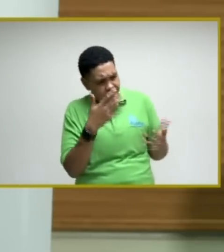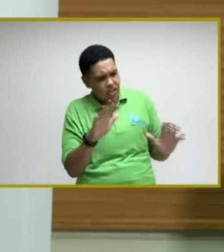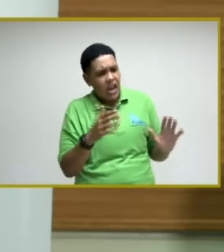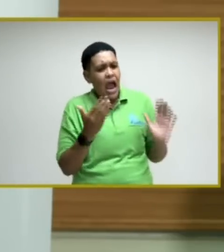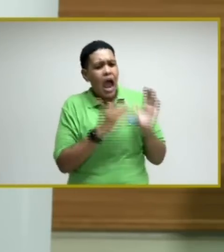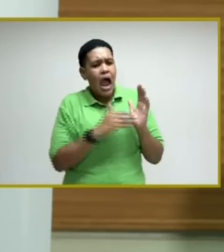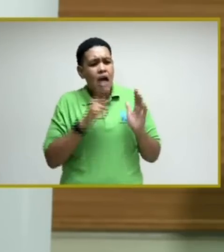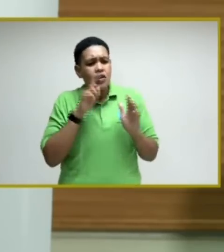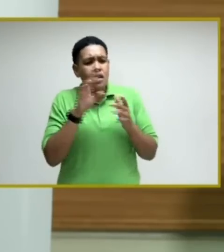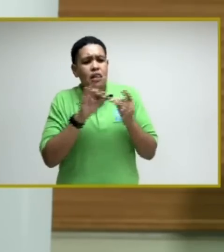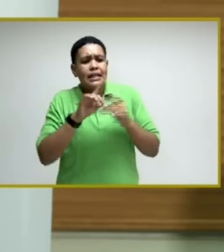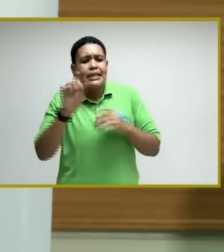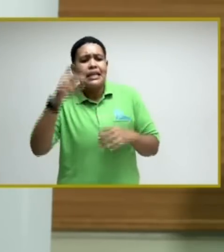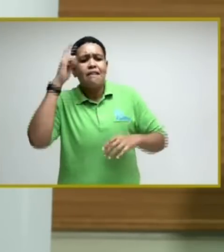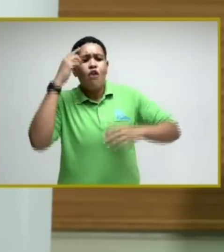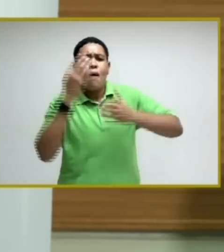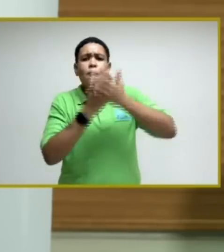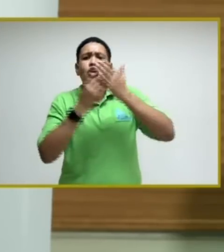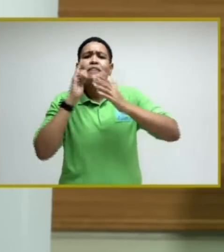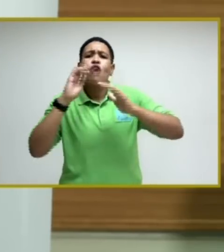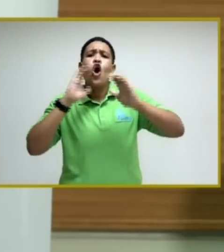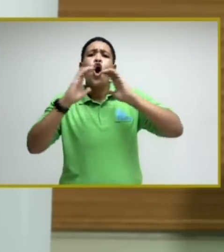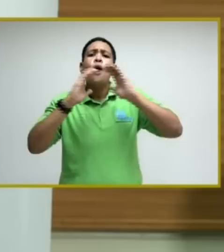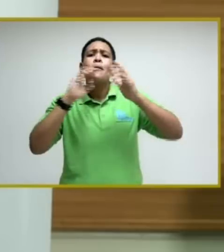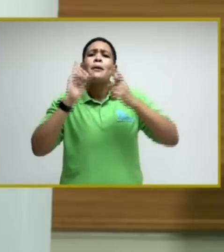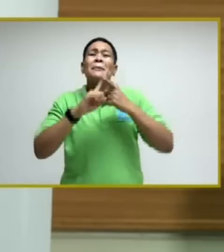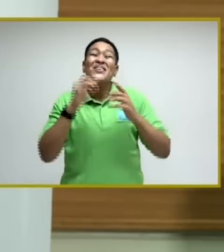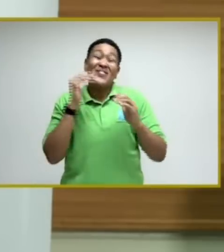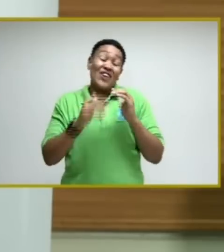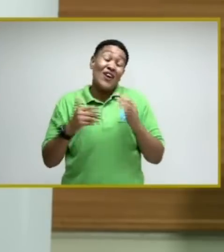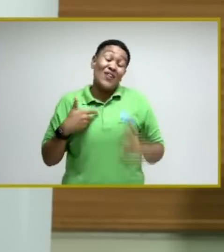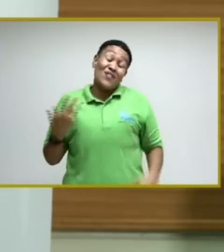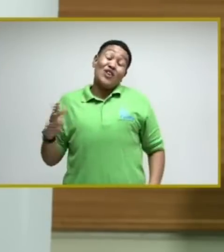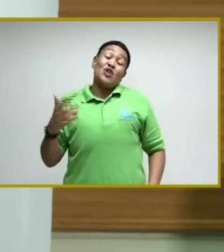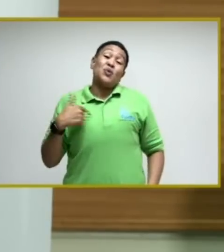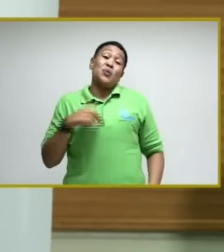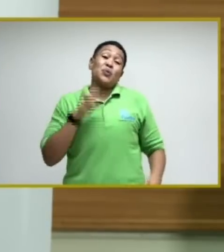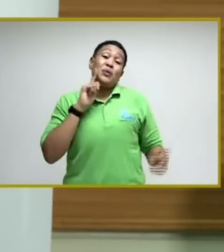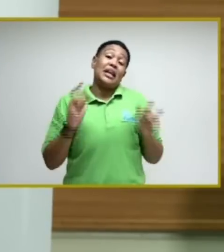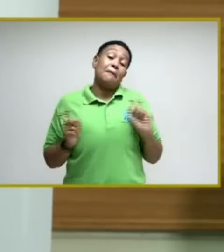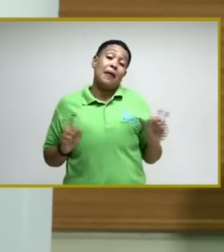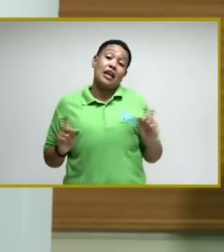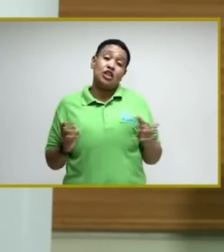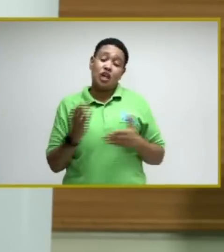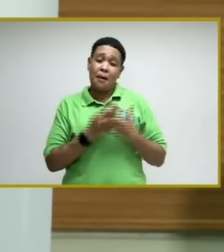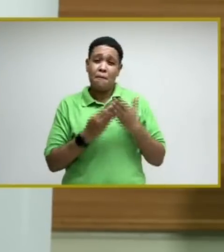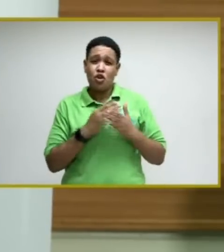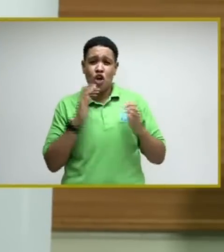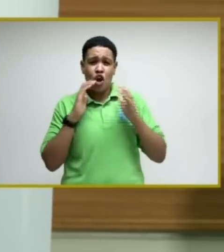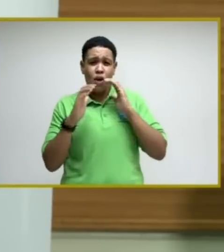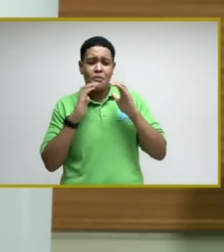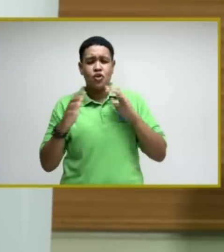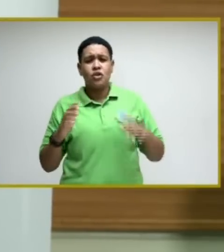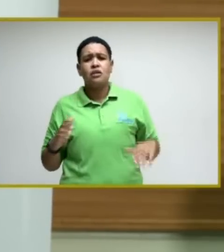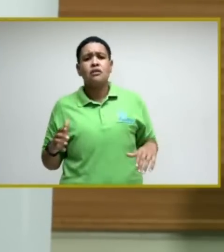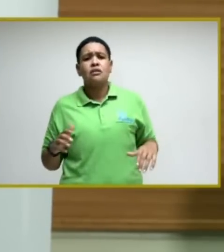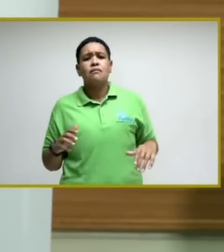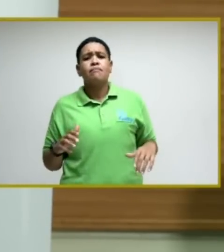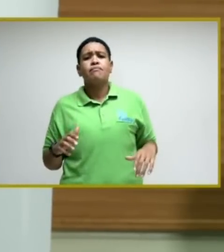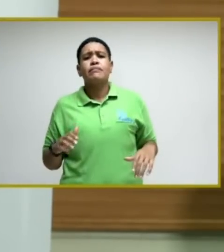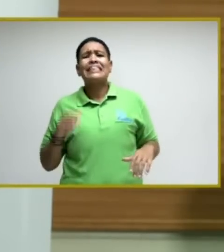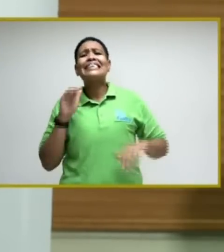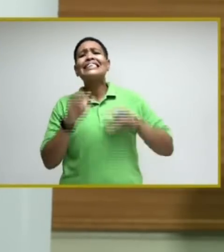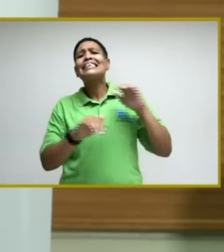need for a budget for communication, and in fairness, we have been managing. The call for more to be